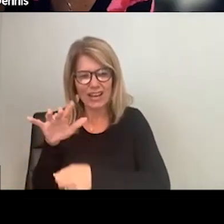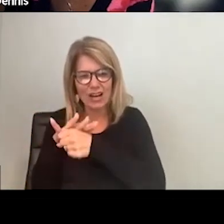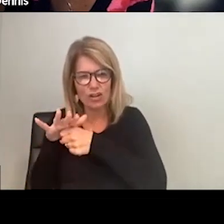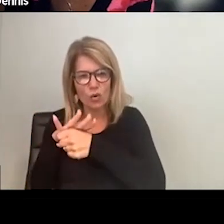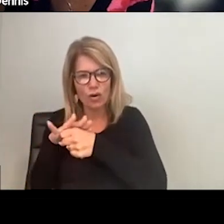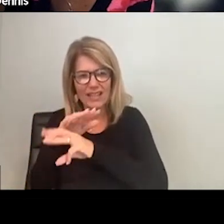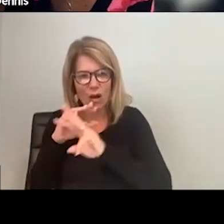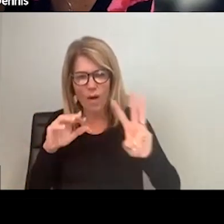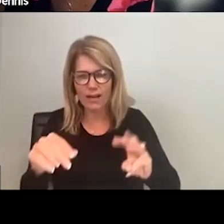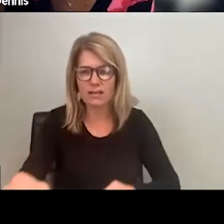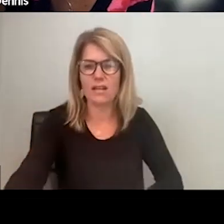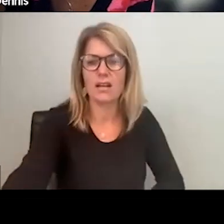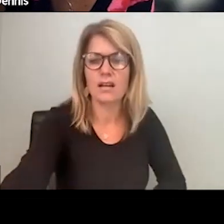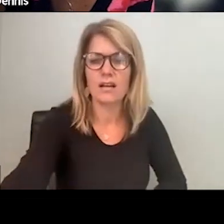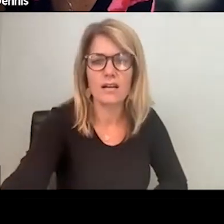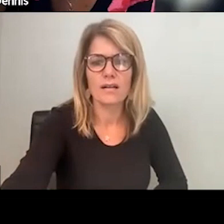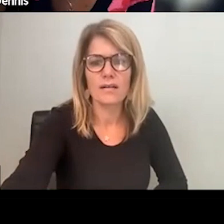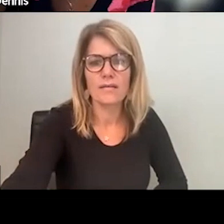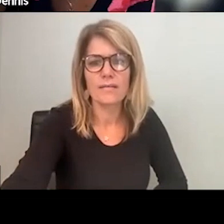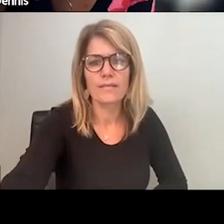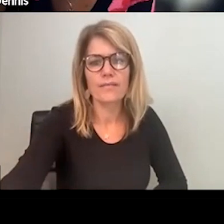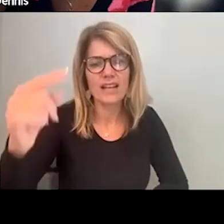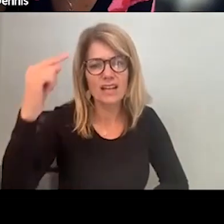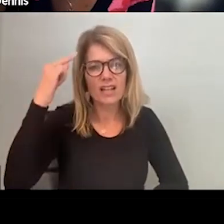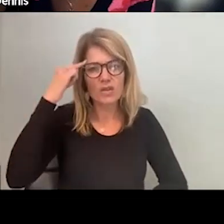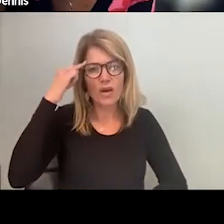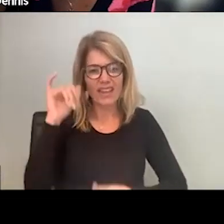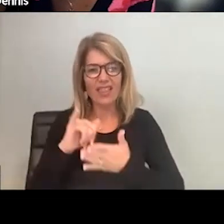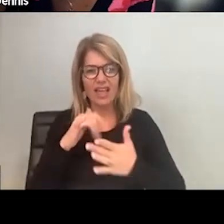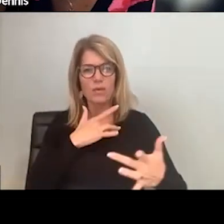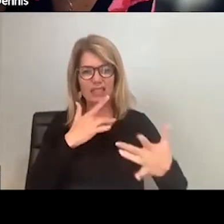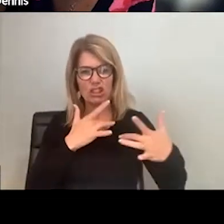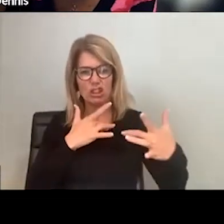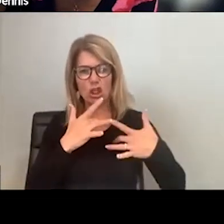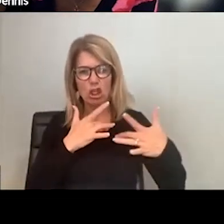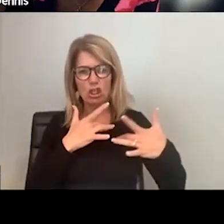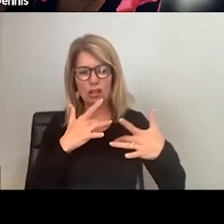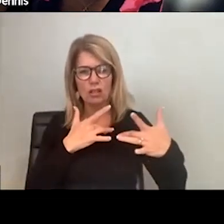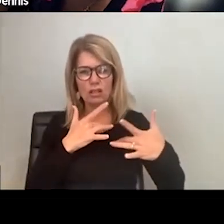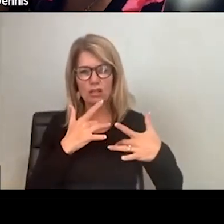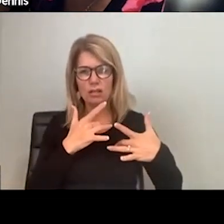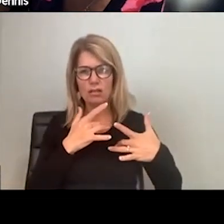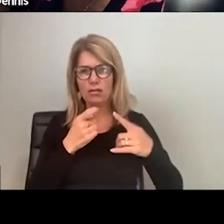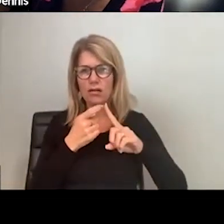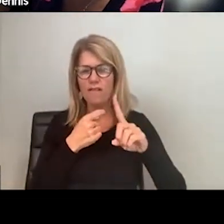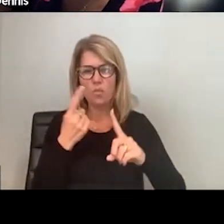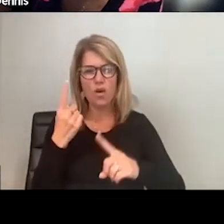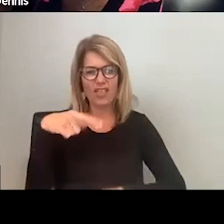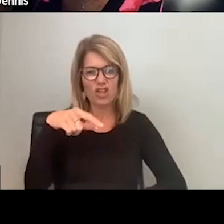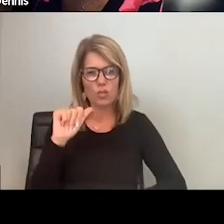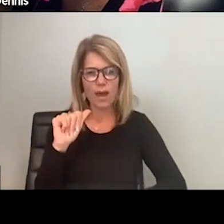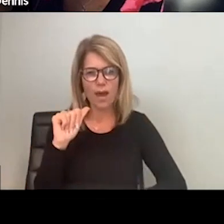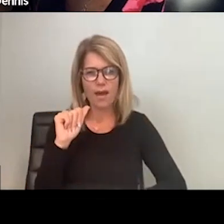and specific outreach. So I think that's a concern that one of our Q&A